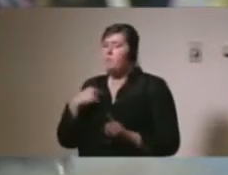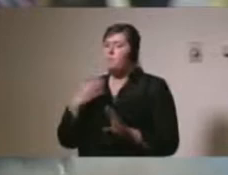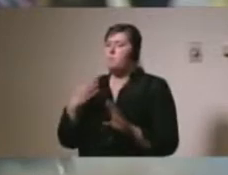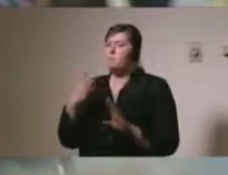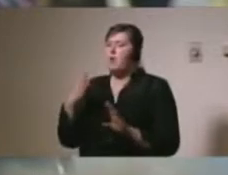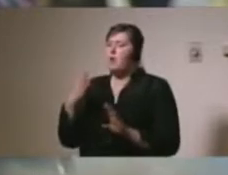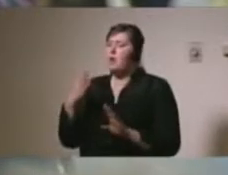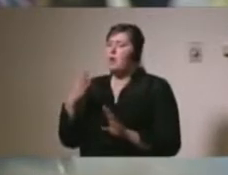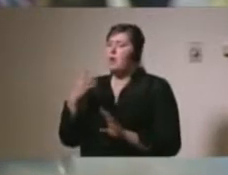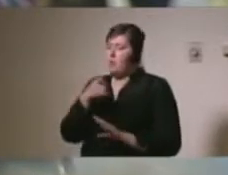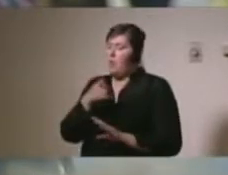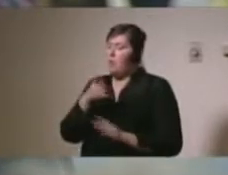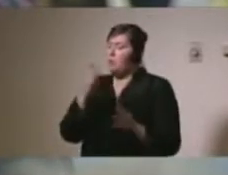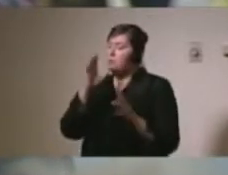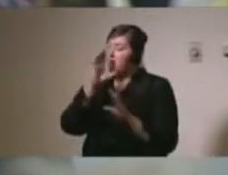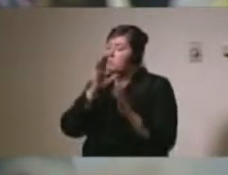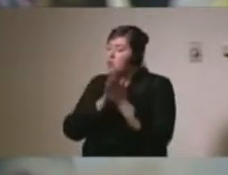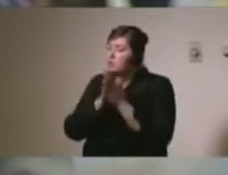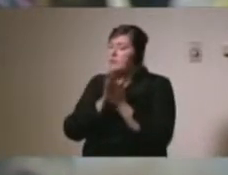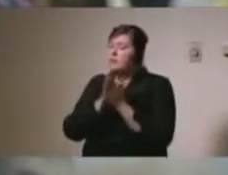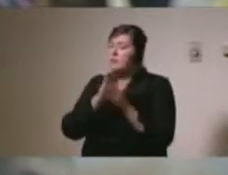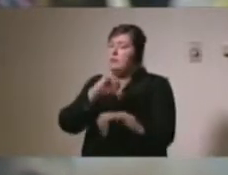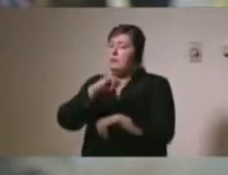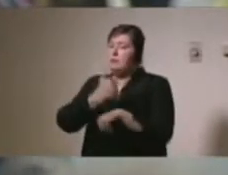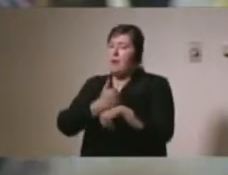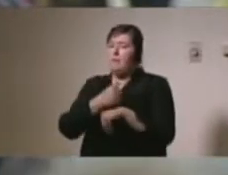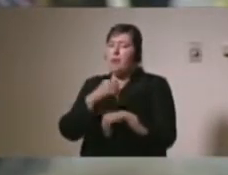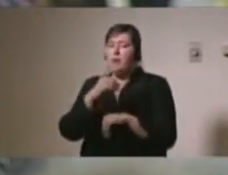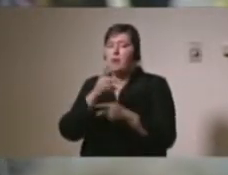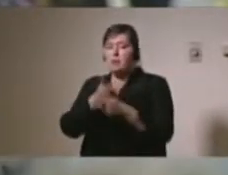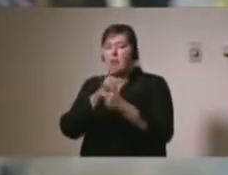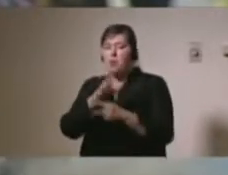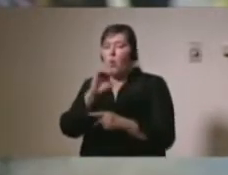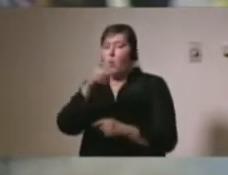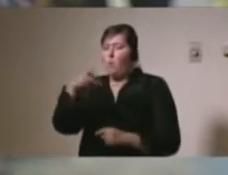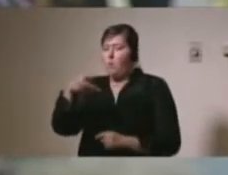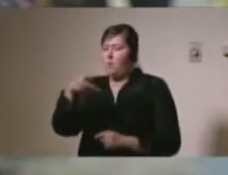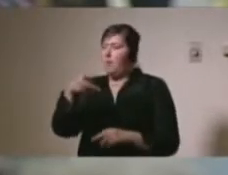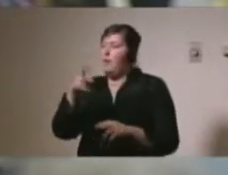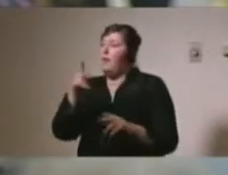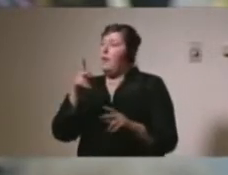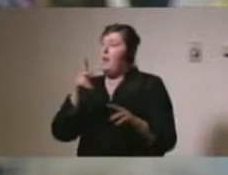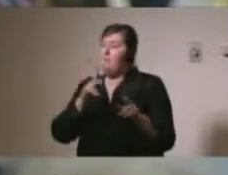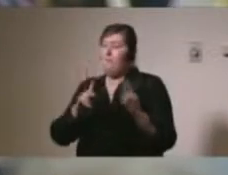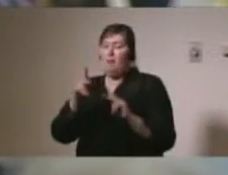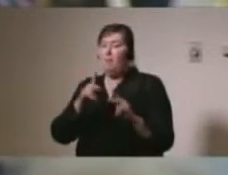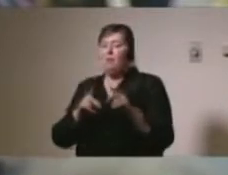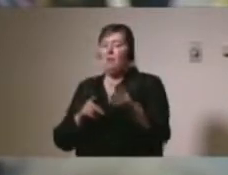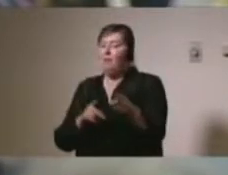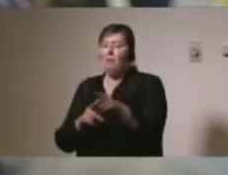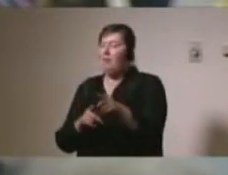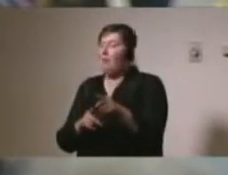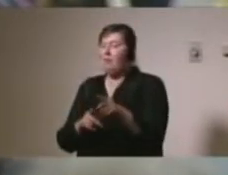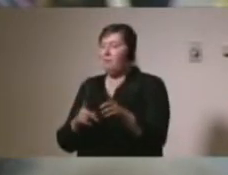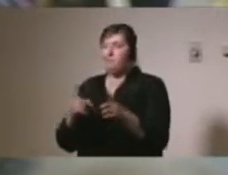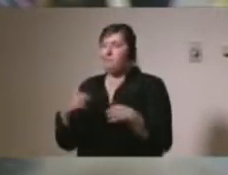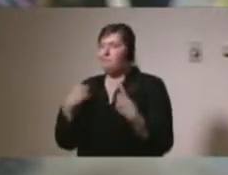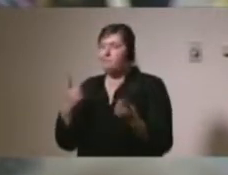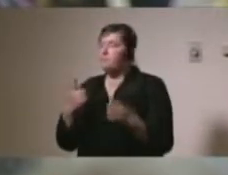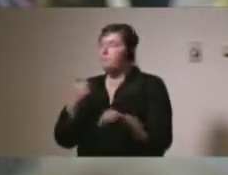small lending co-ops for people that traditionally would not be able to get any kind of support or service from